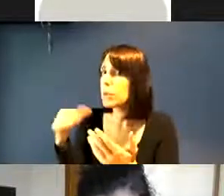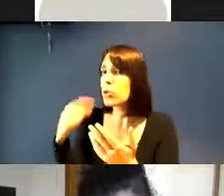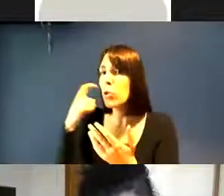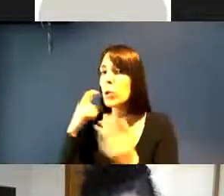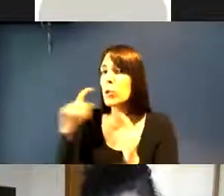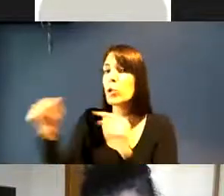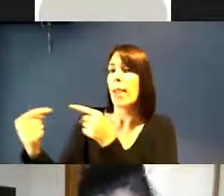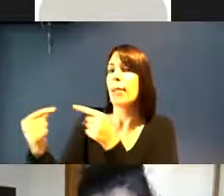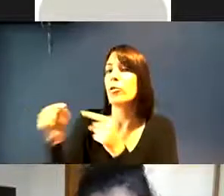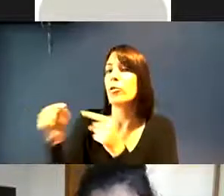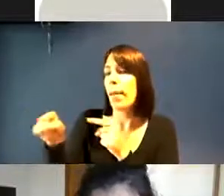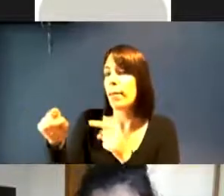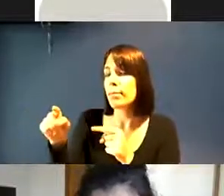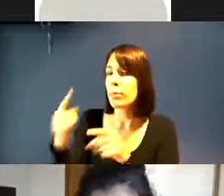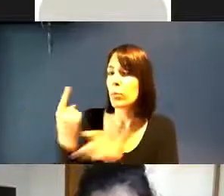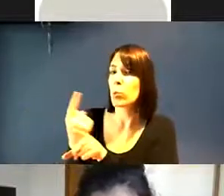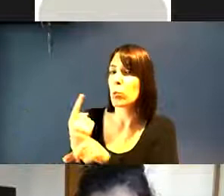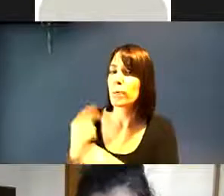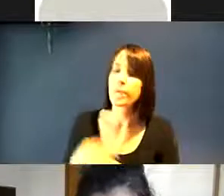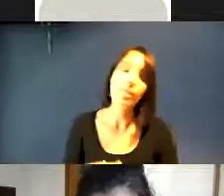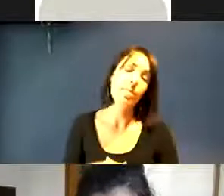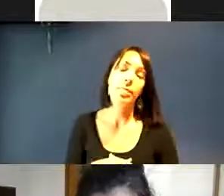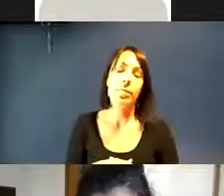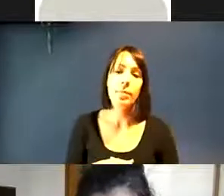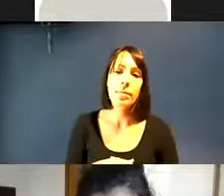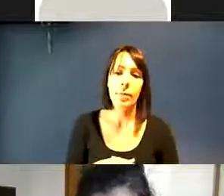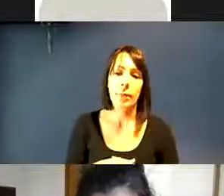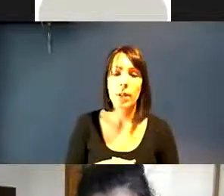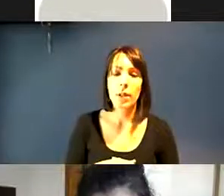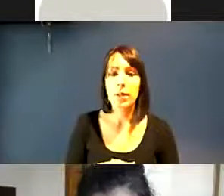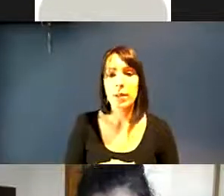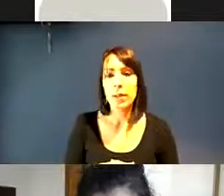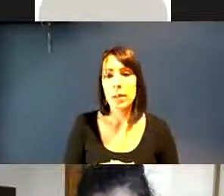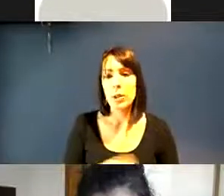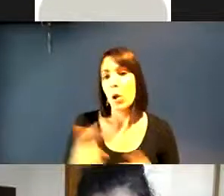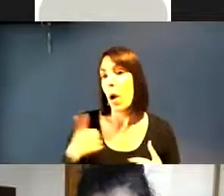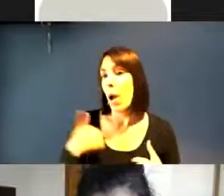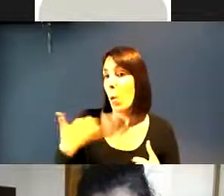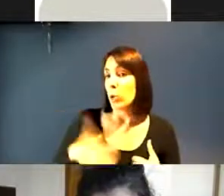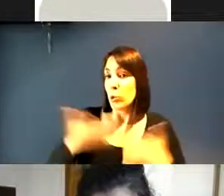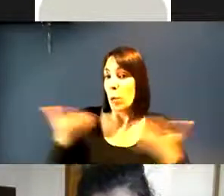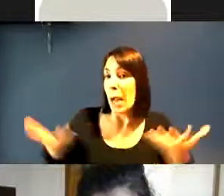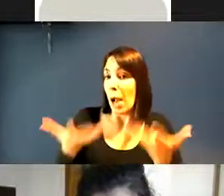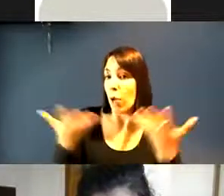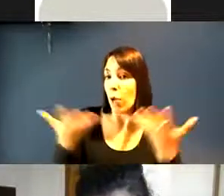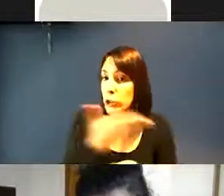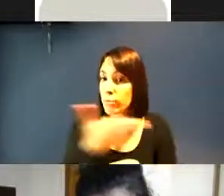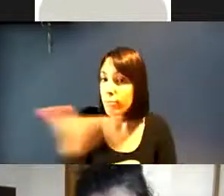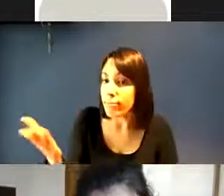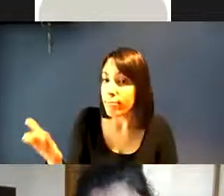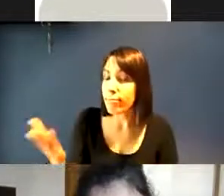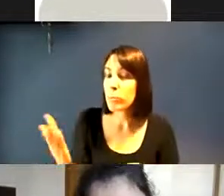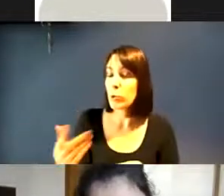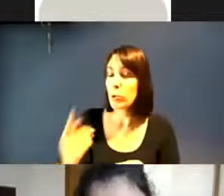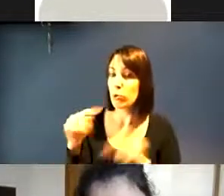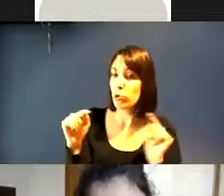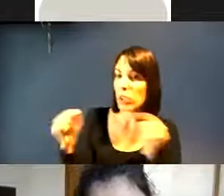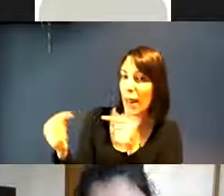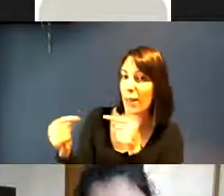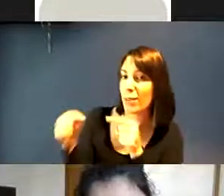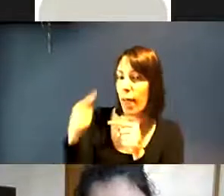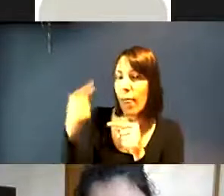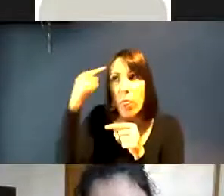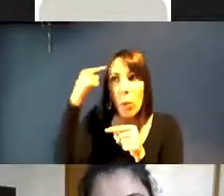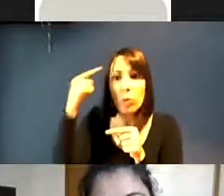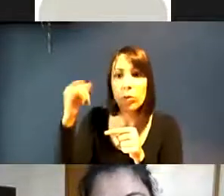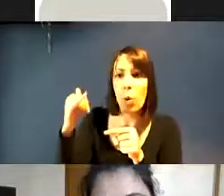disability. So I want to encourage you all to challenge those thoughts and keep